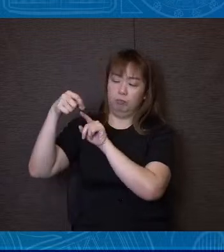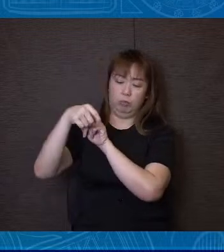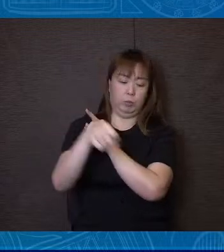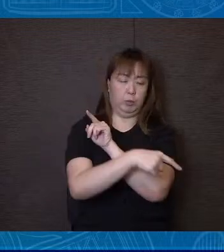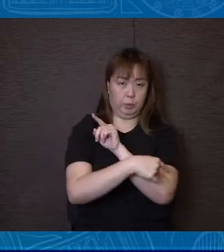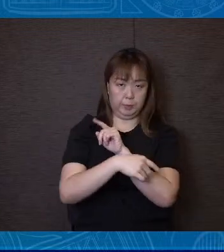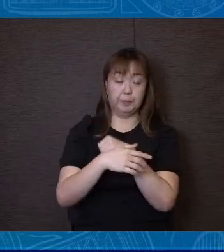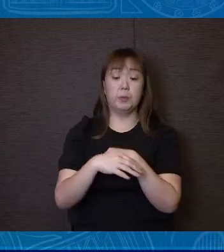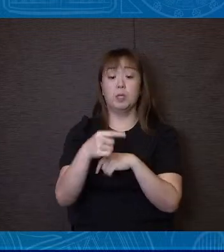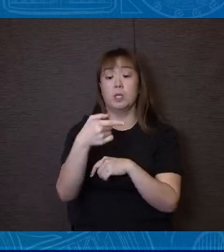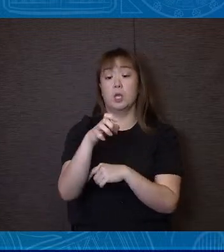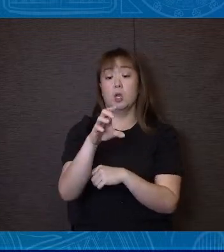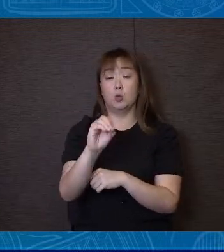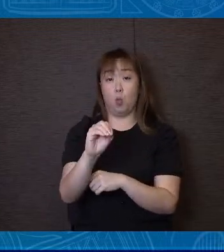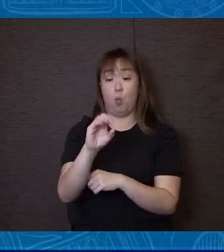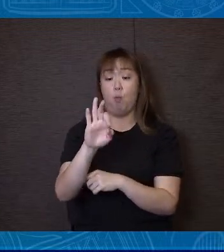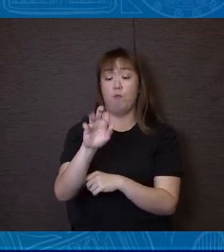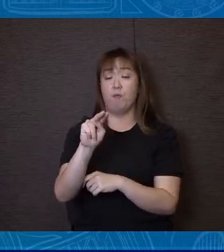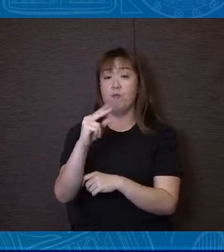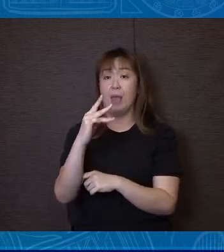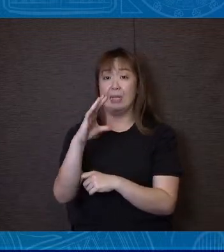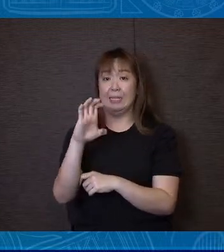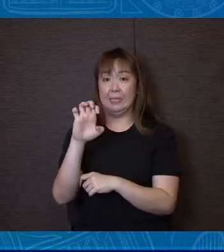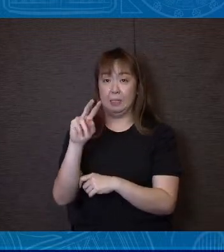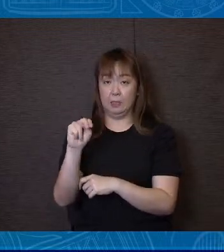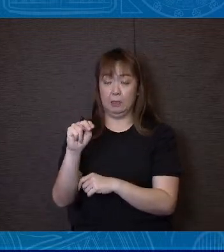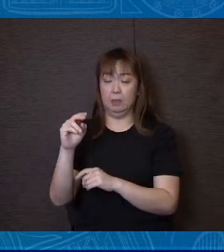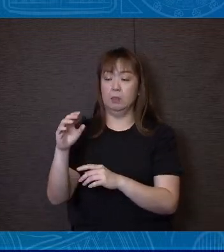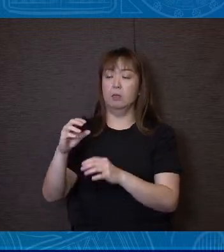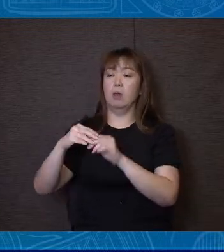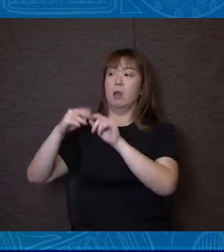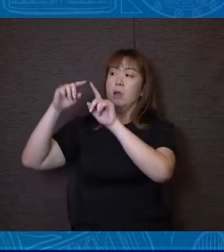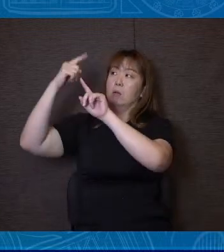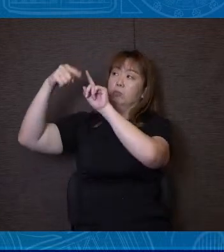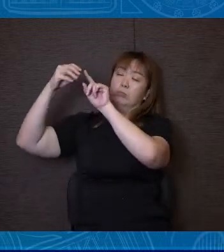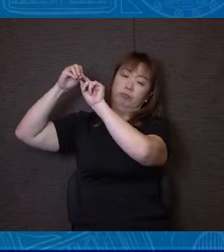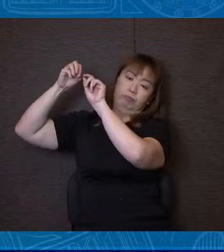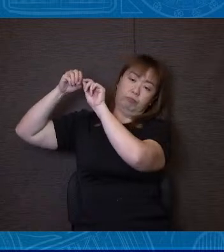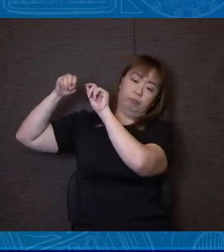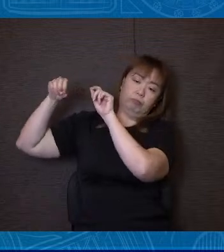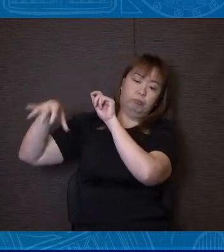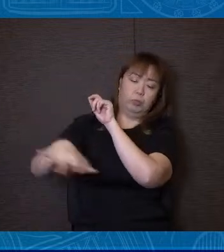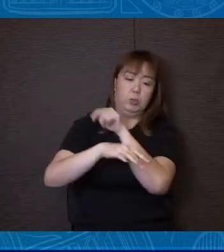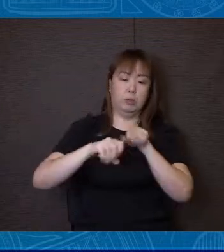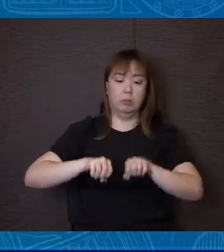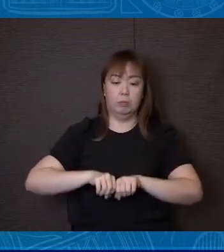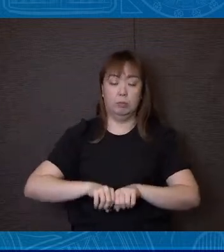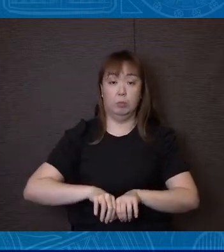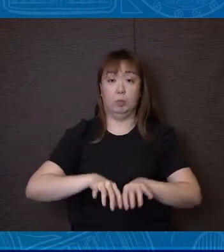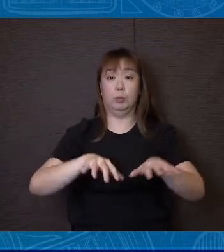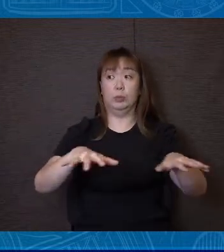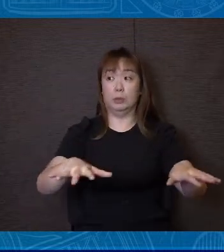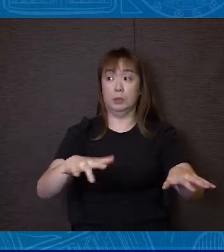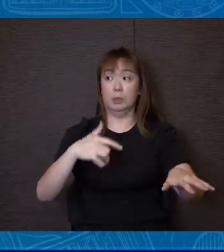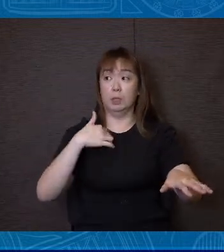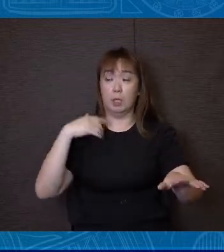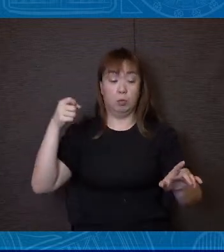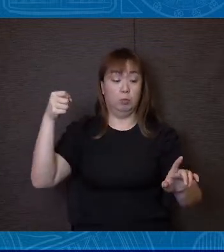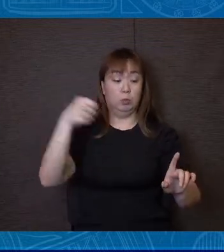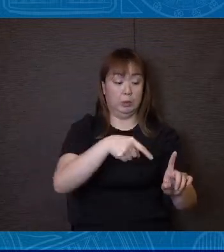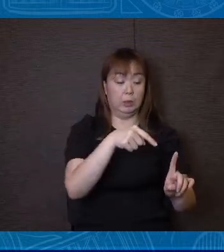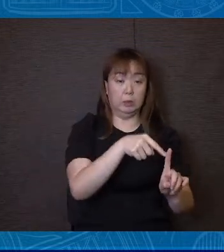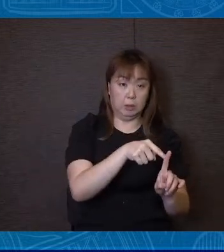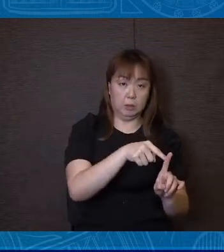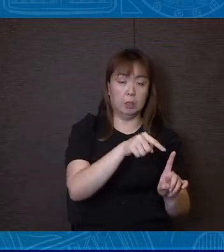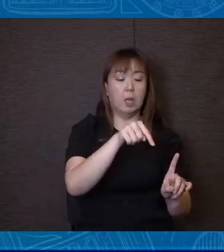With geofencing on devices, you can make sure that even if, say, devices are within range, you don't accidentally send it to them if they're beyond